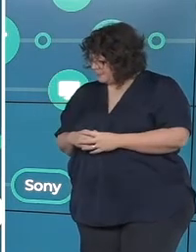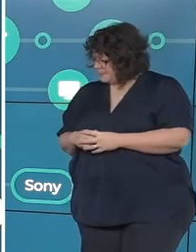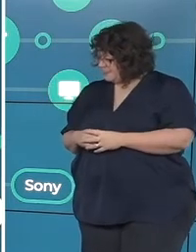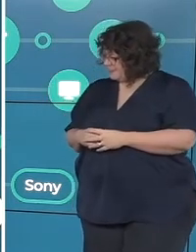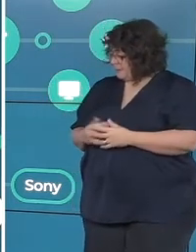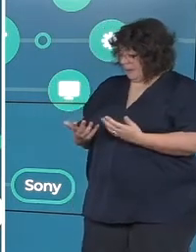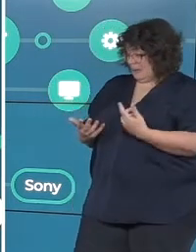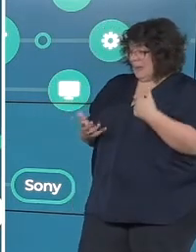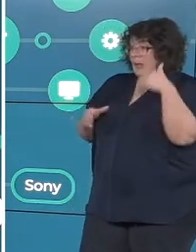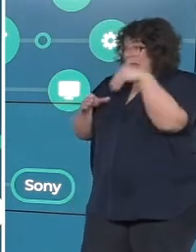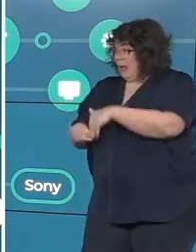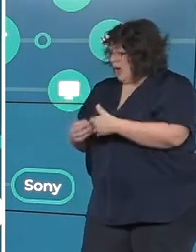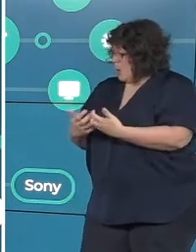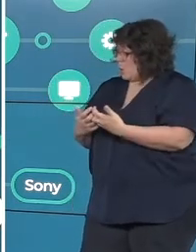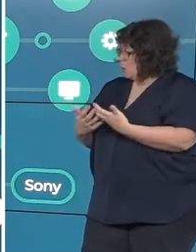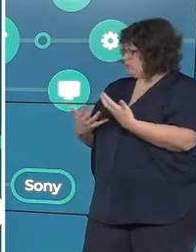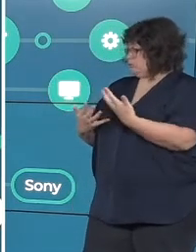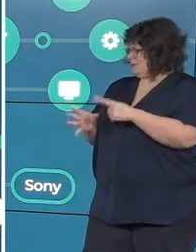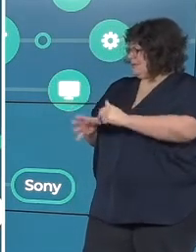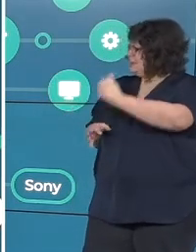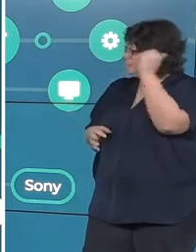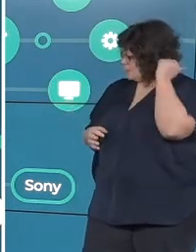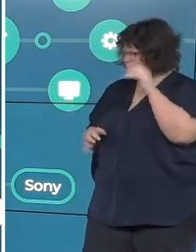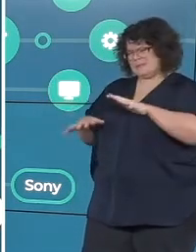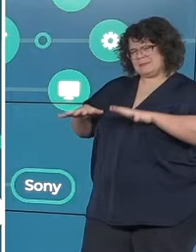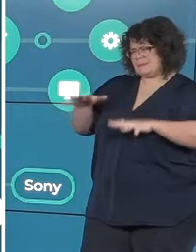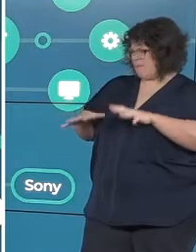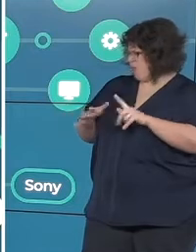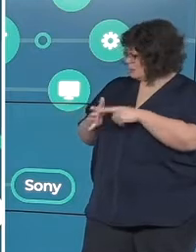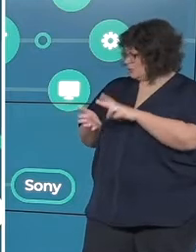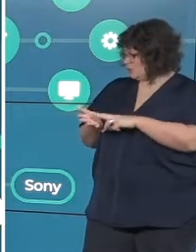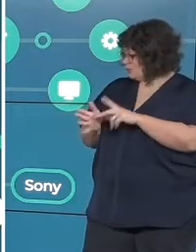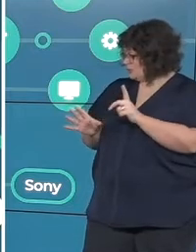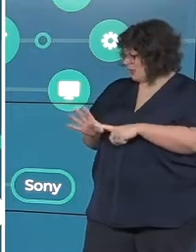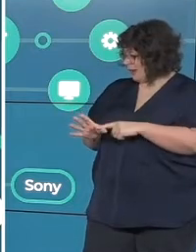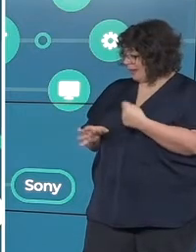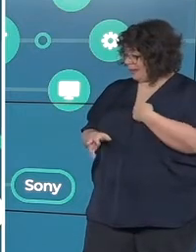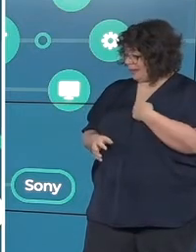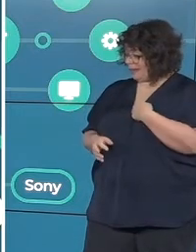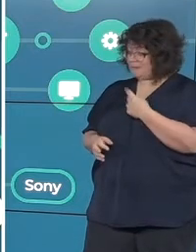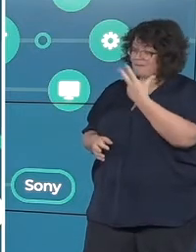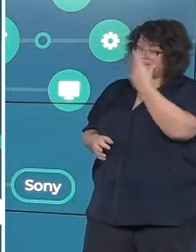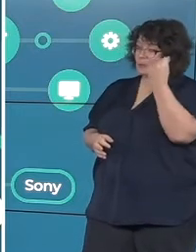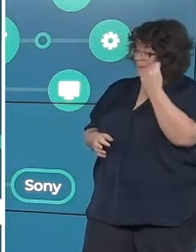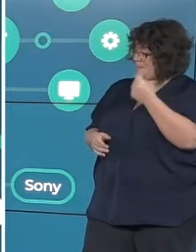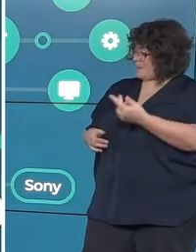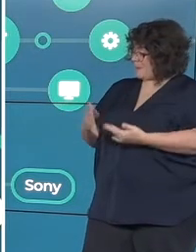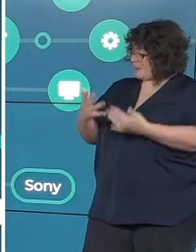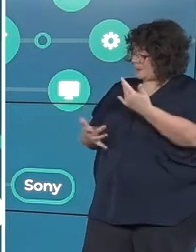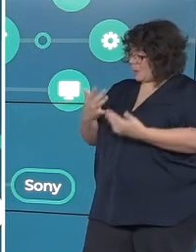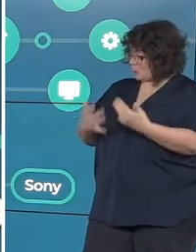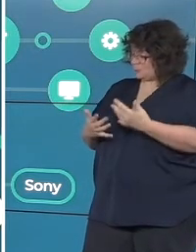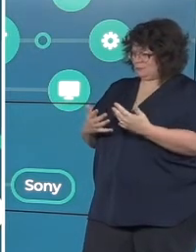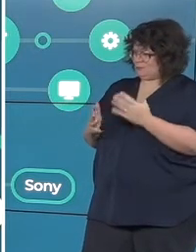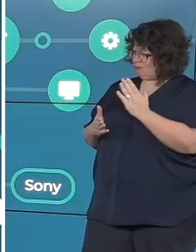I was a visually impaired accountant, nerd in a different type of way. And, helping set up our disability staff